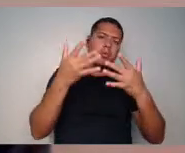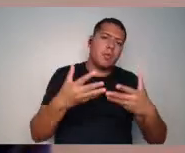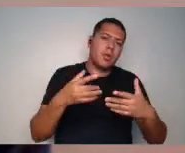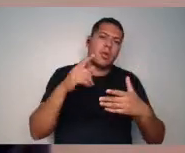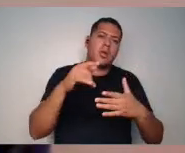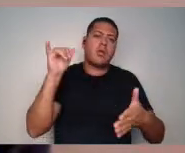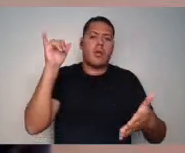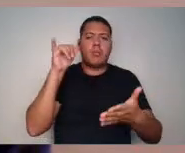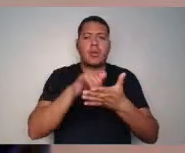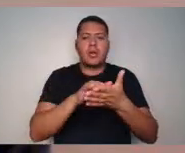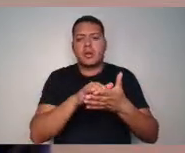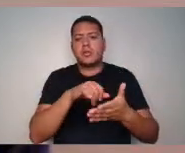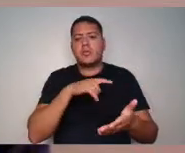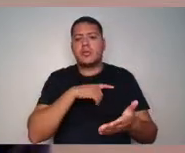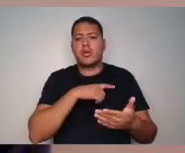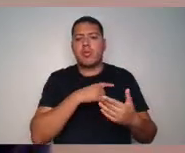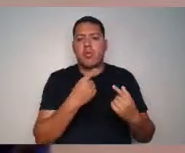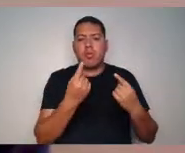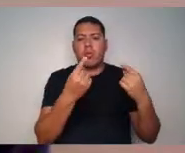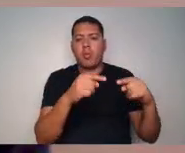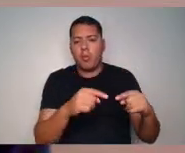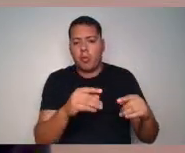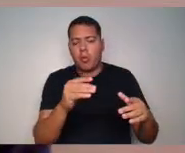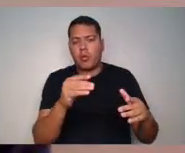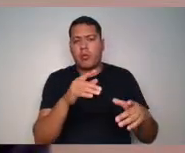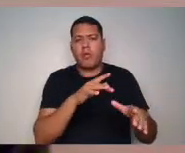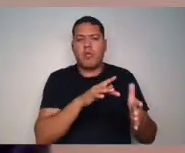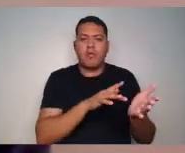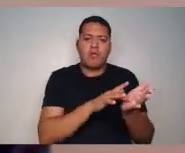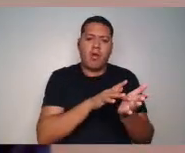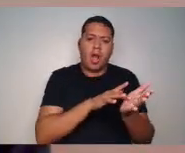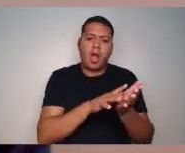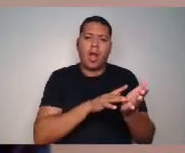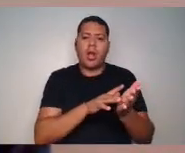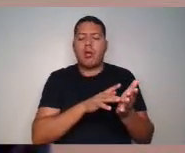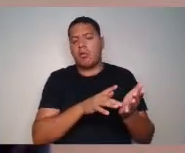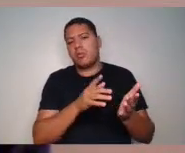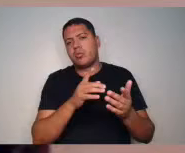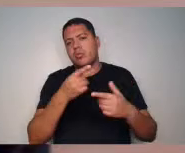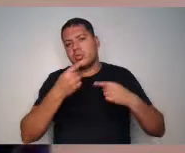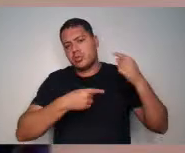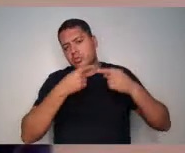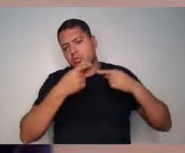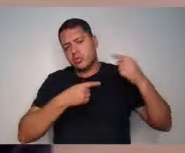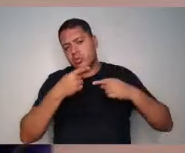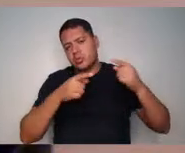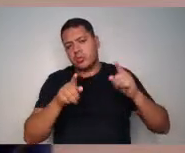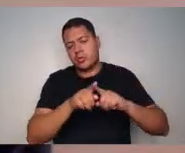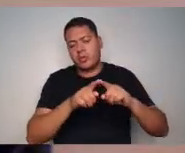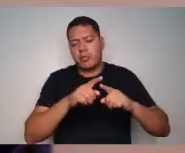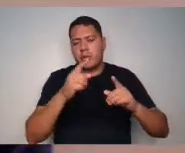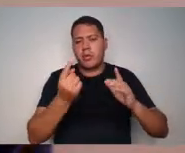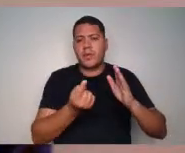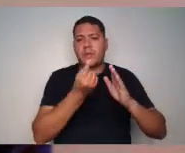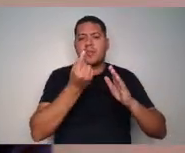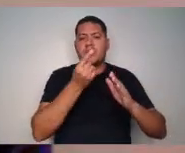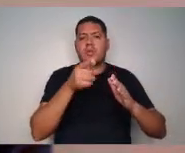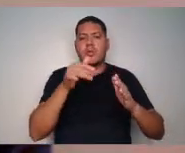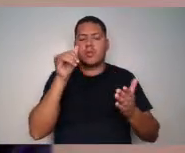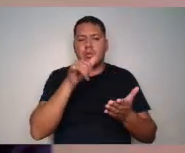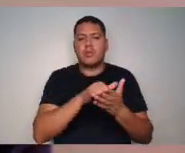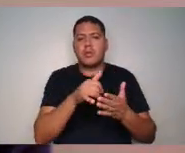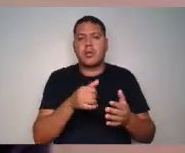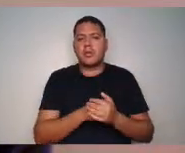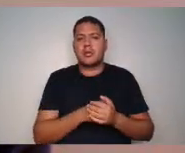say how the apps work with the new discussion of autonomy and the